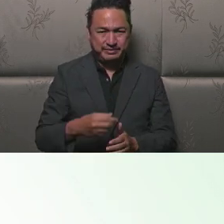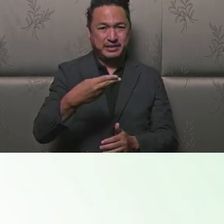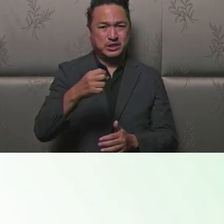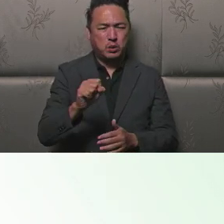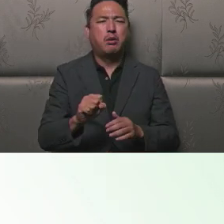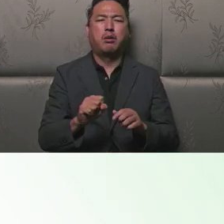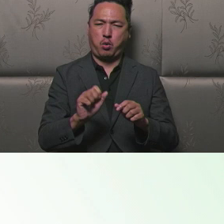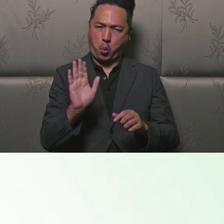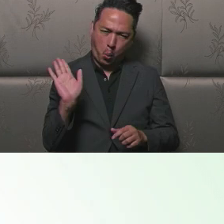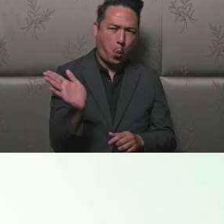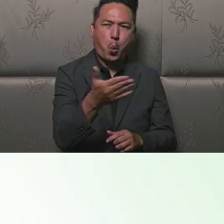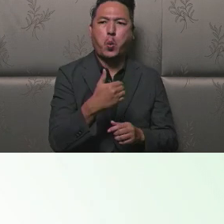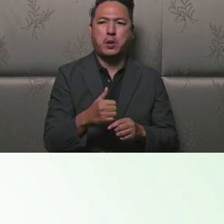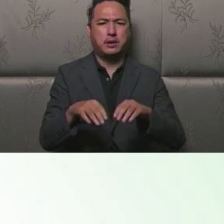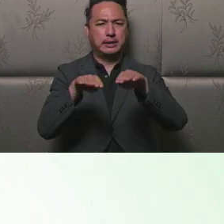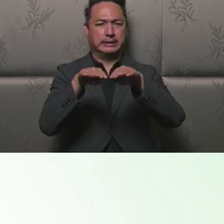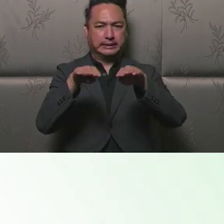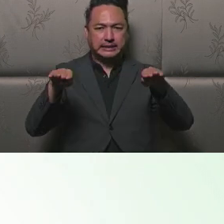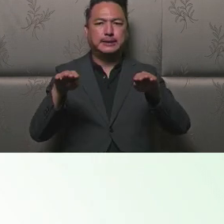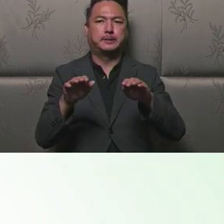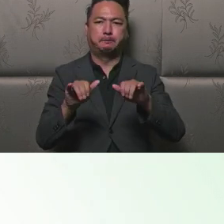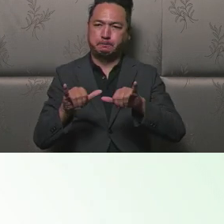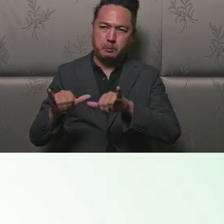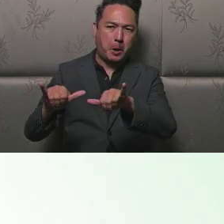children and the next generation. Thank you so much.